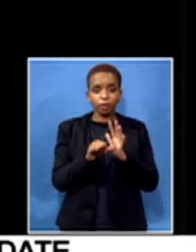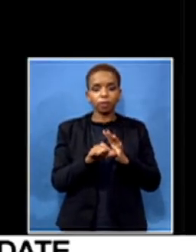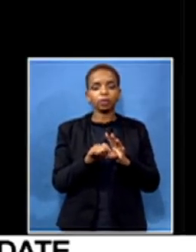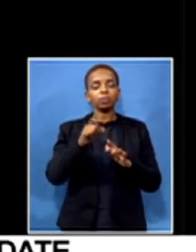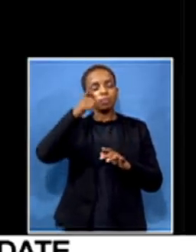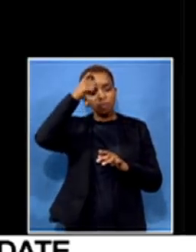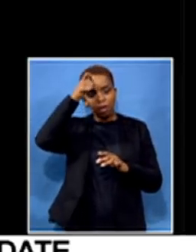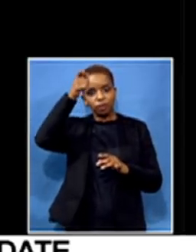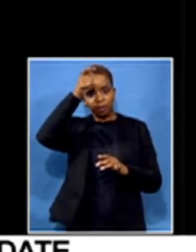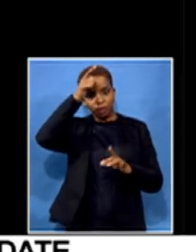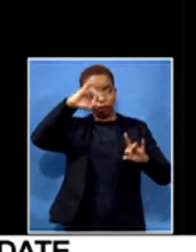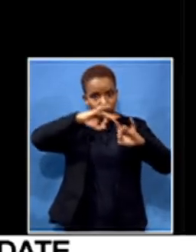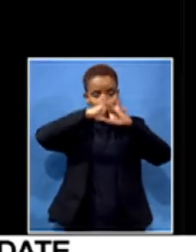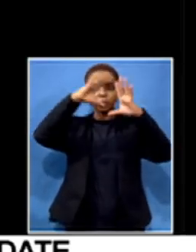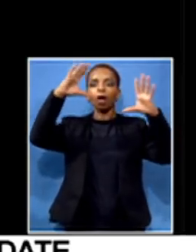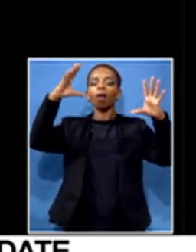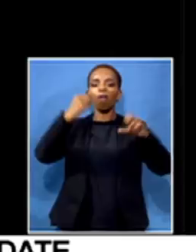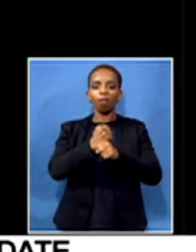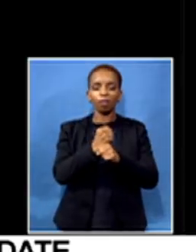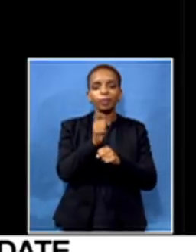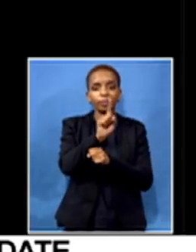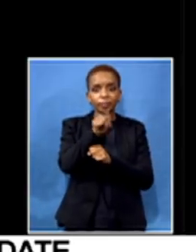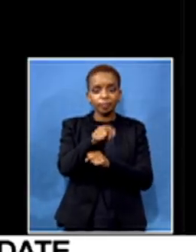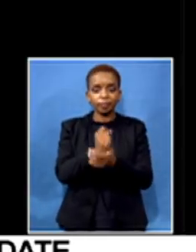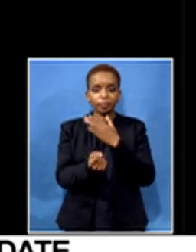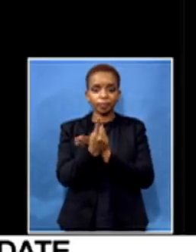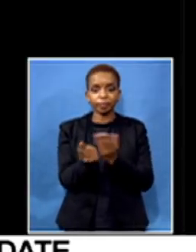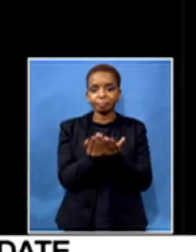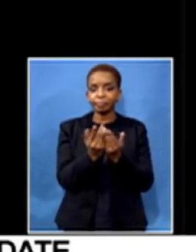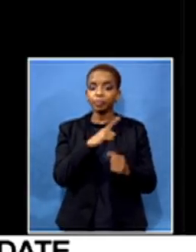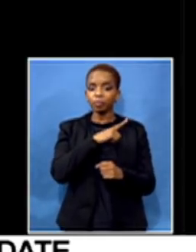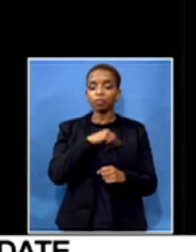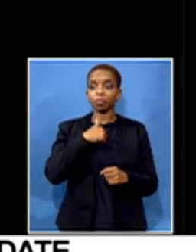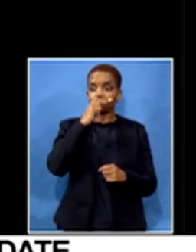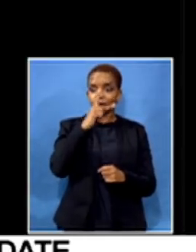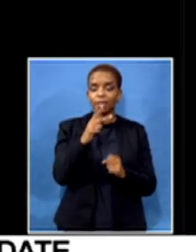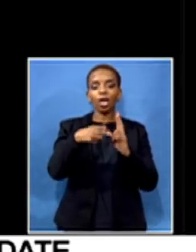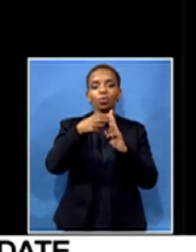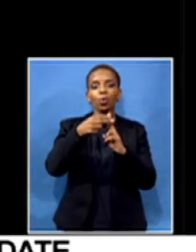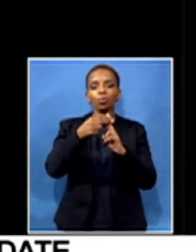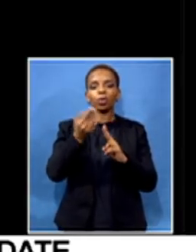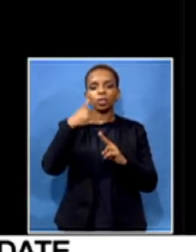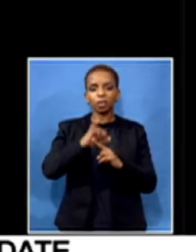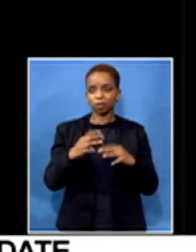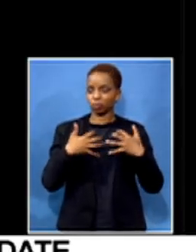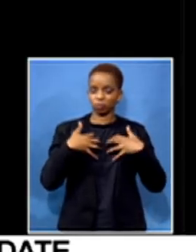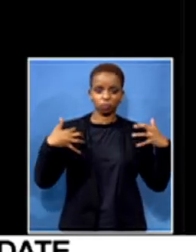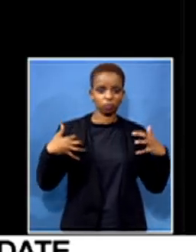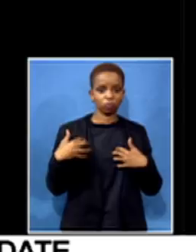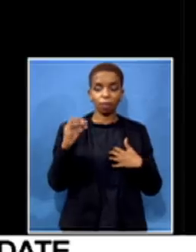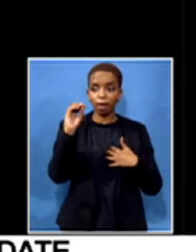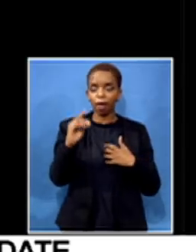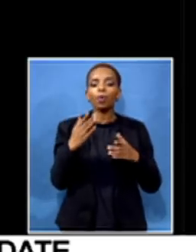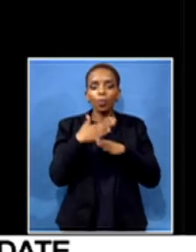what needs to be done in the schools. I've seen that the unions are also still very anxious, so we are going to be working together